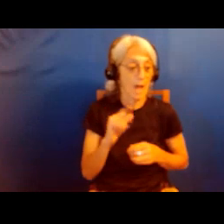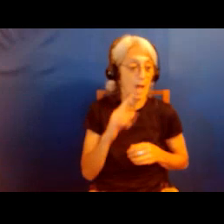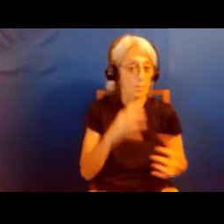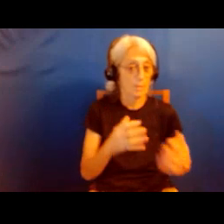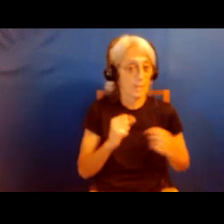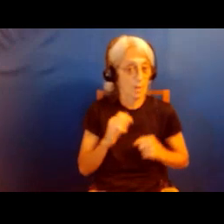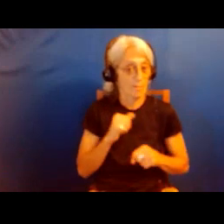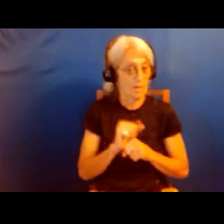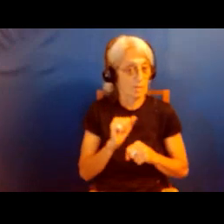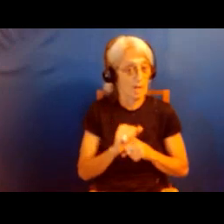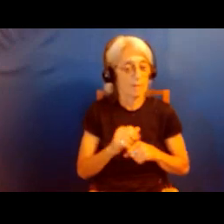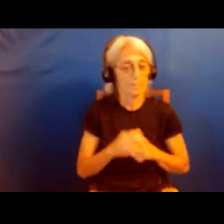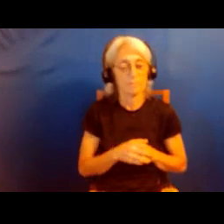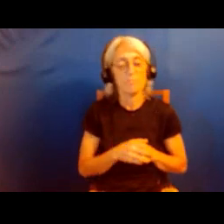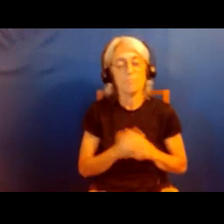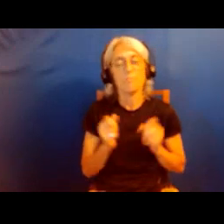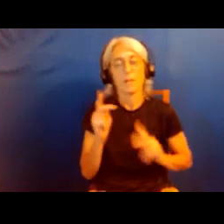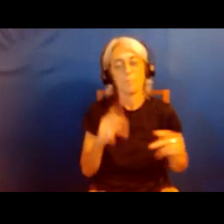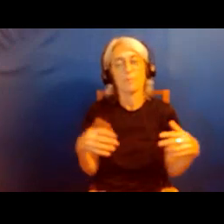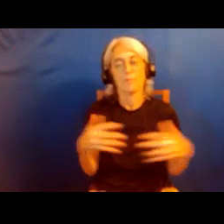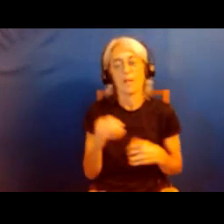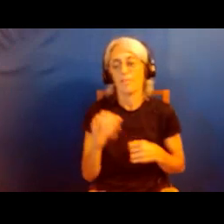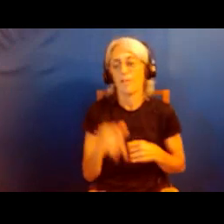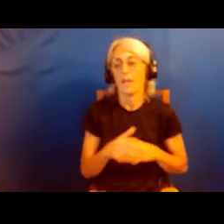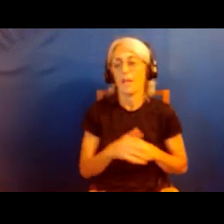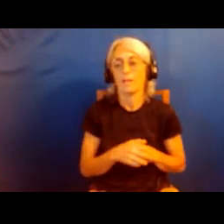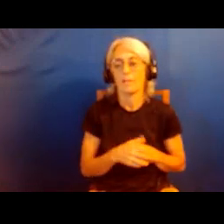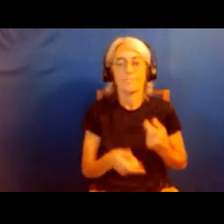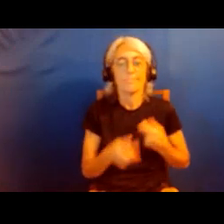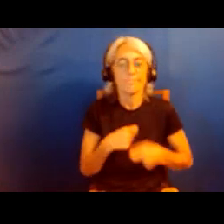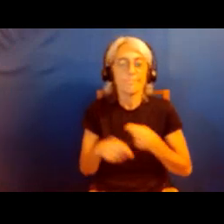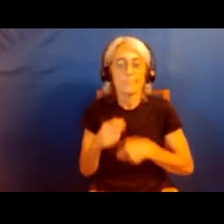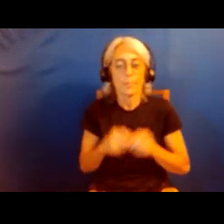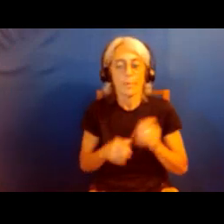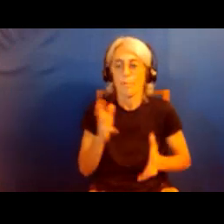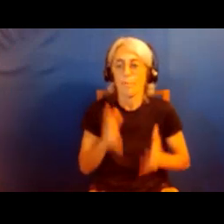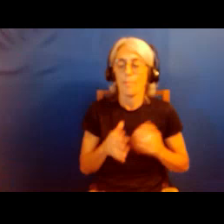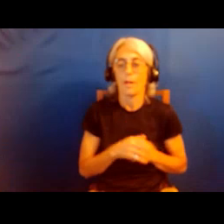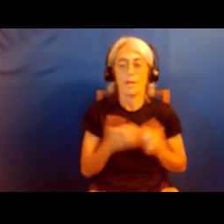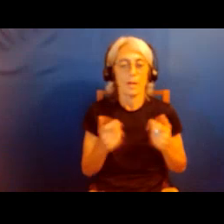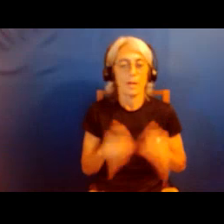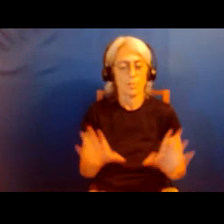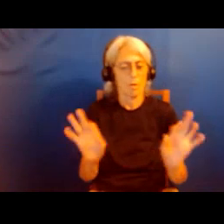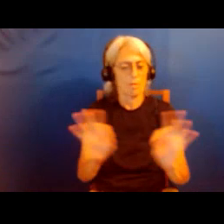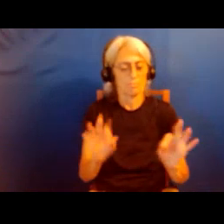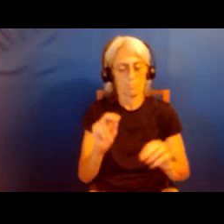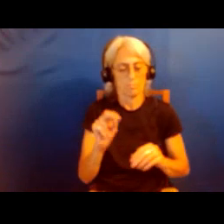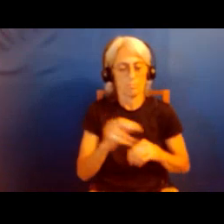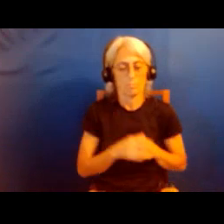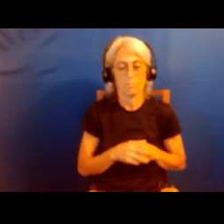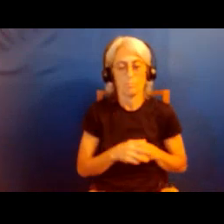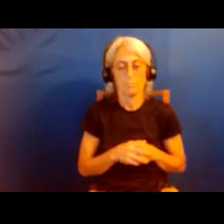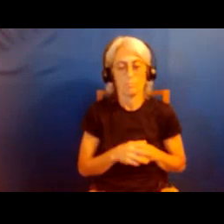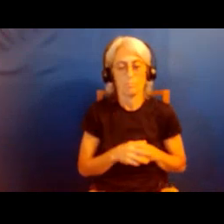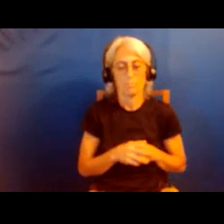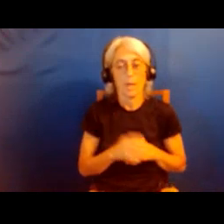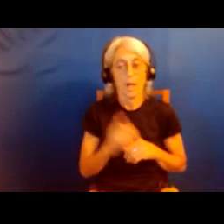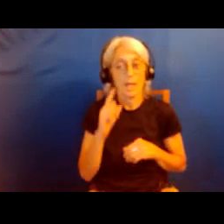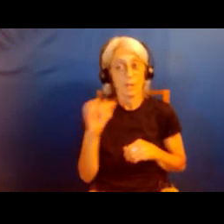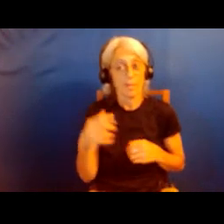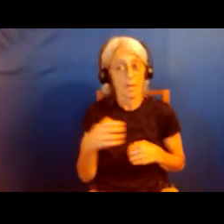very common concern. So we don't want to dismiss that concern. When I hear something like that, I like to say